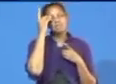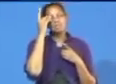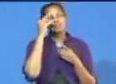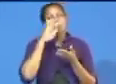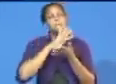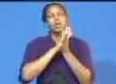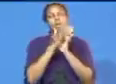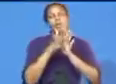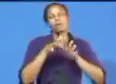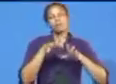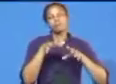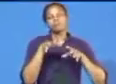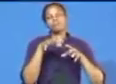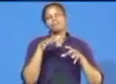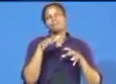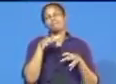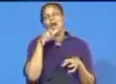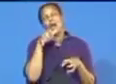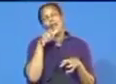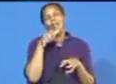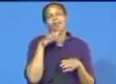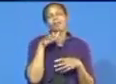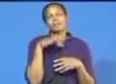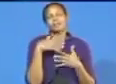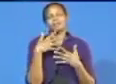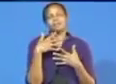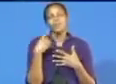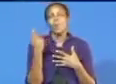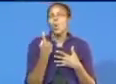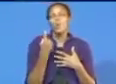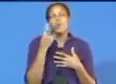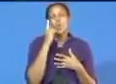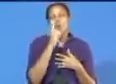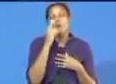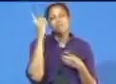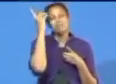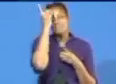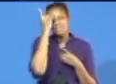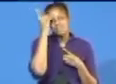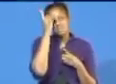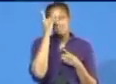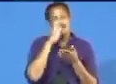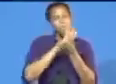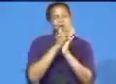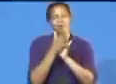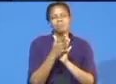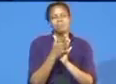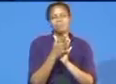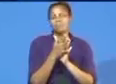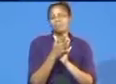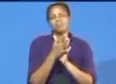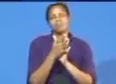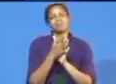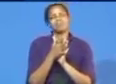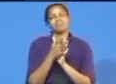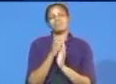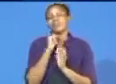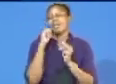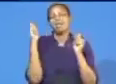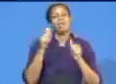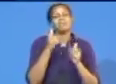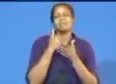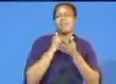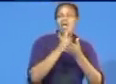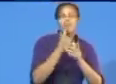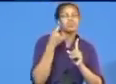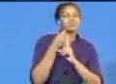paralysis. We're only one disease away from being totally helpless. We need